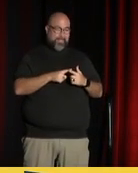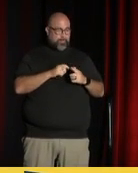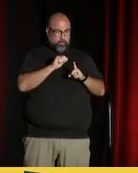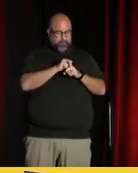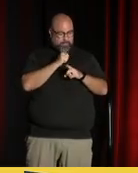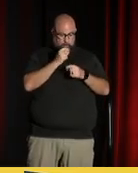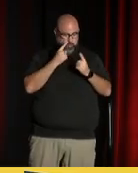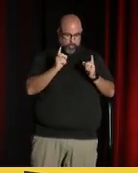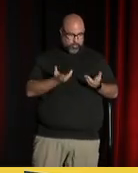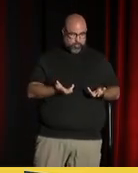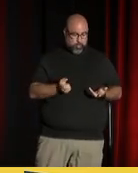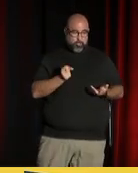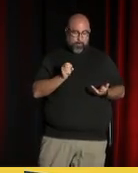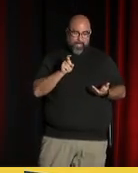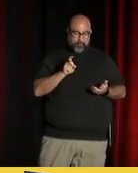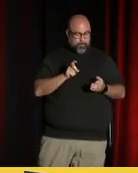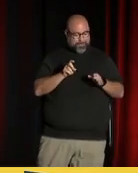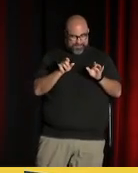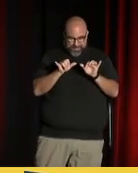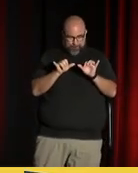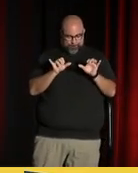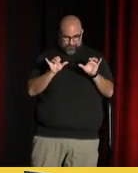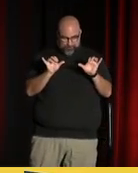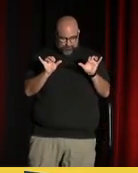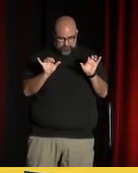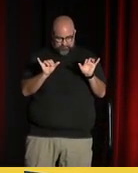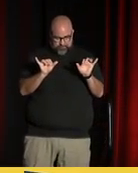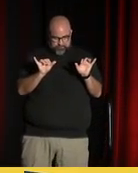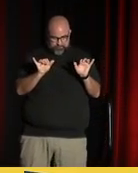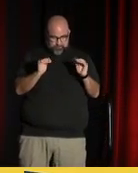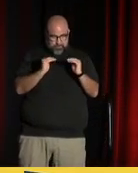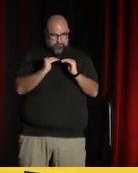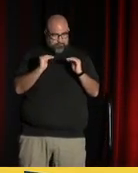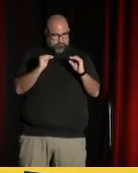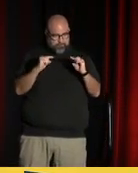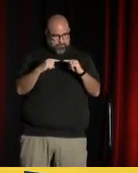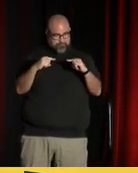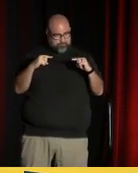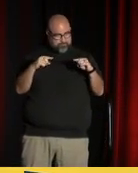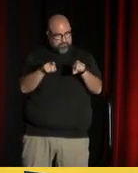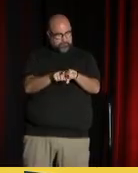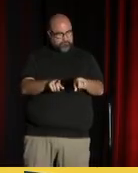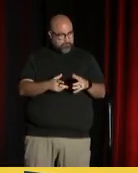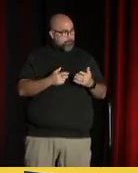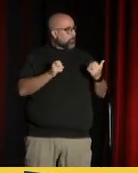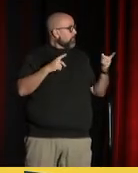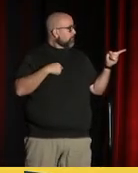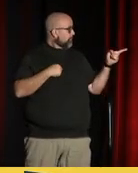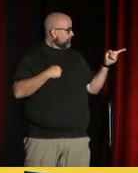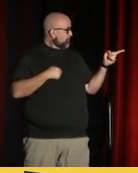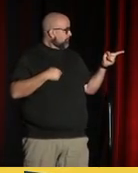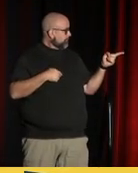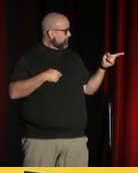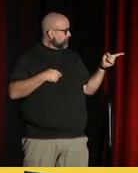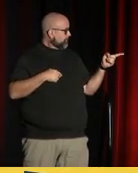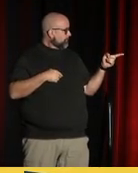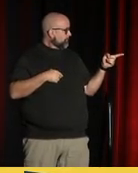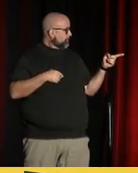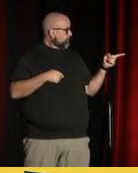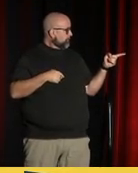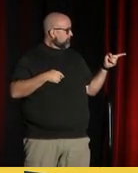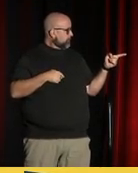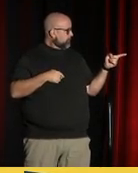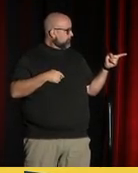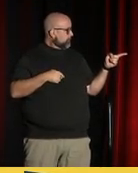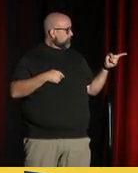work. So they have to be the same size. All right? So we're going to go like this. We're going to find the middle of the rope right here. Good.